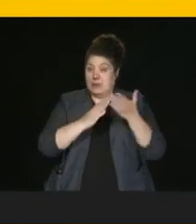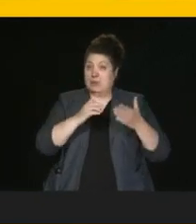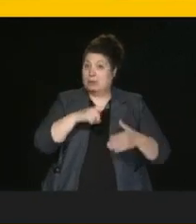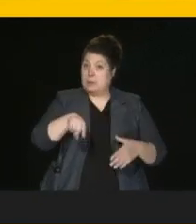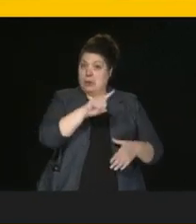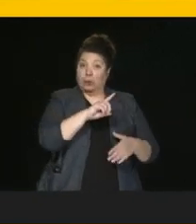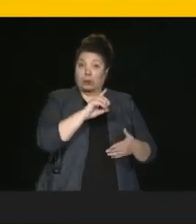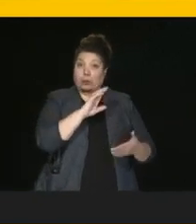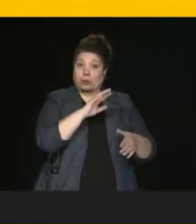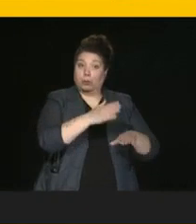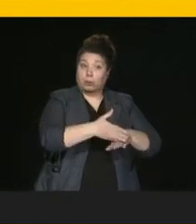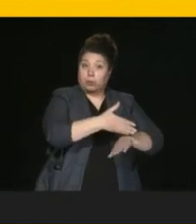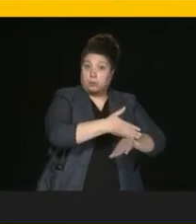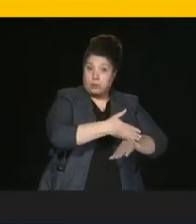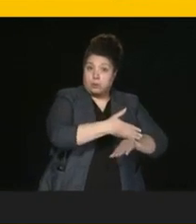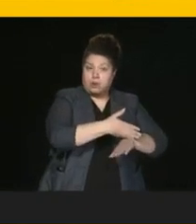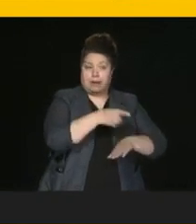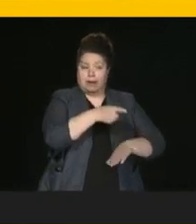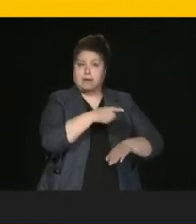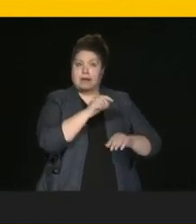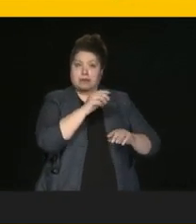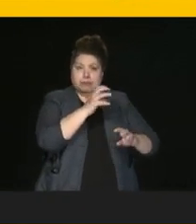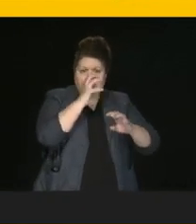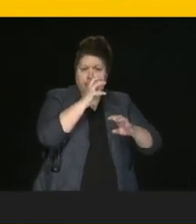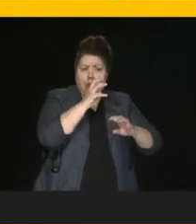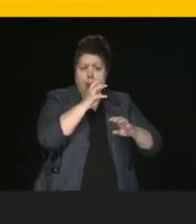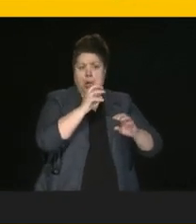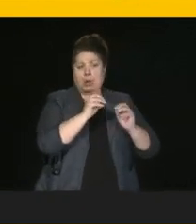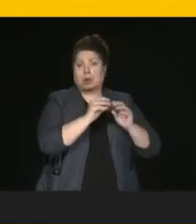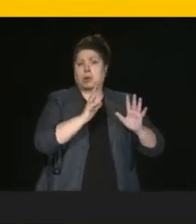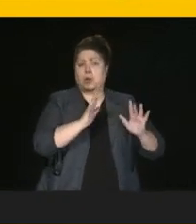based on the local epidemic situation.